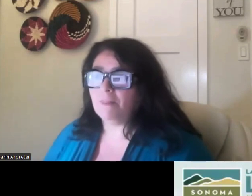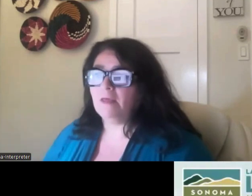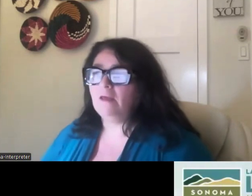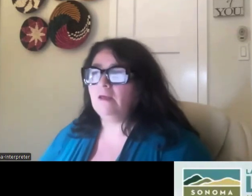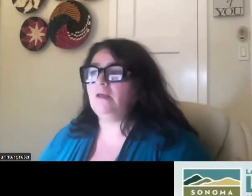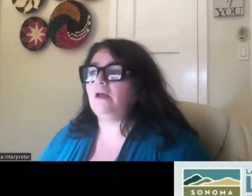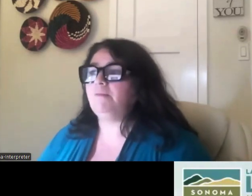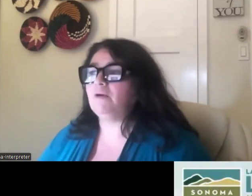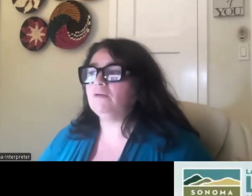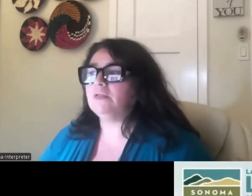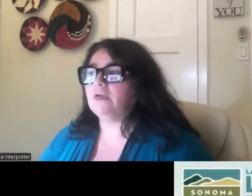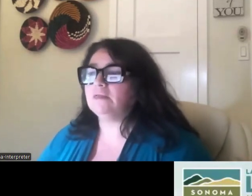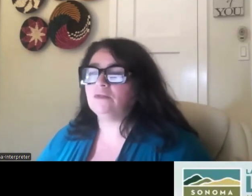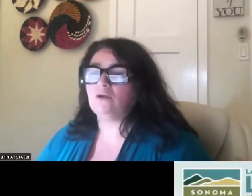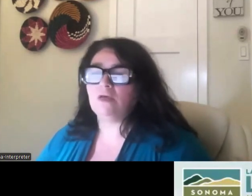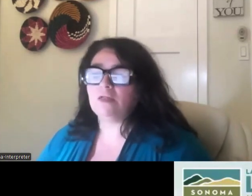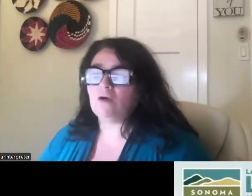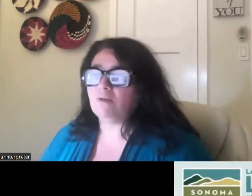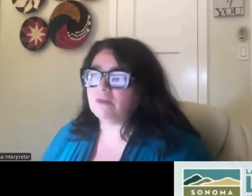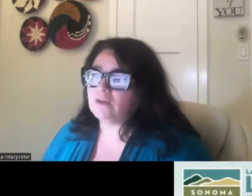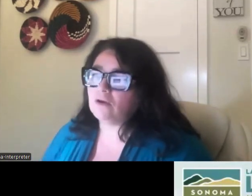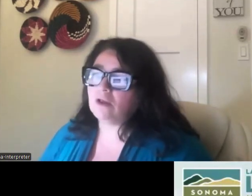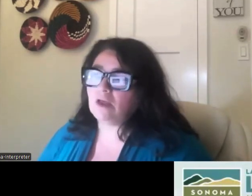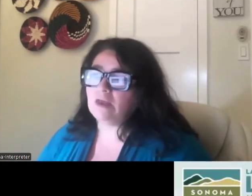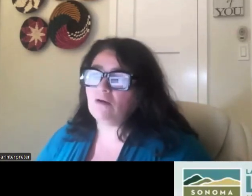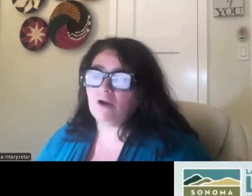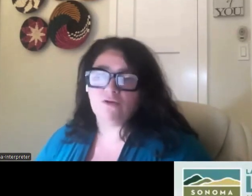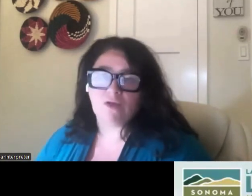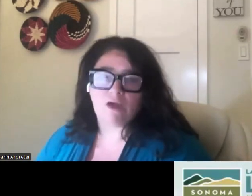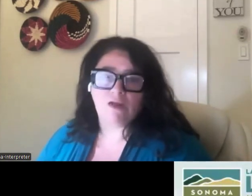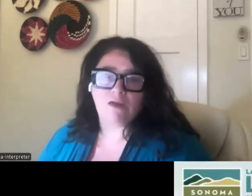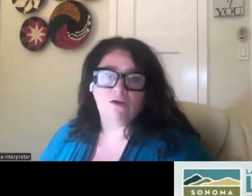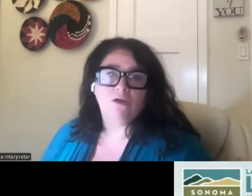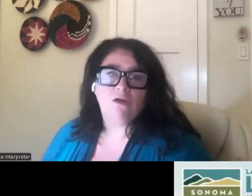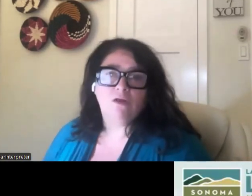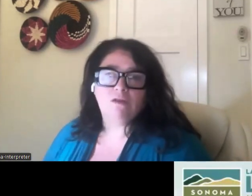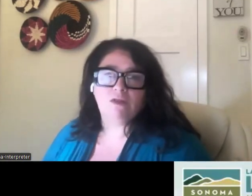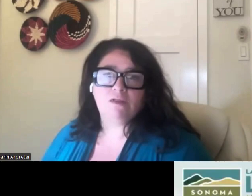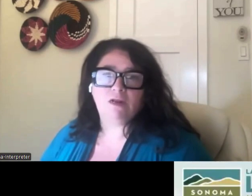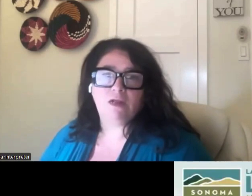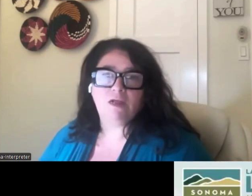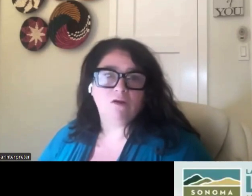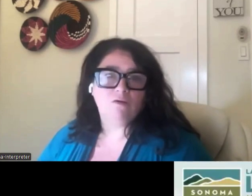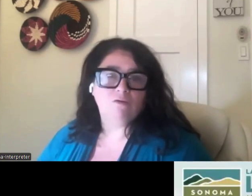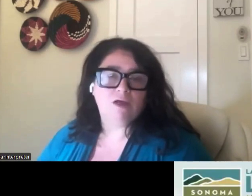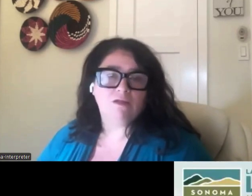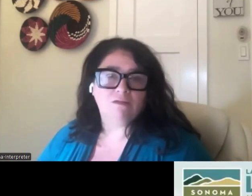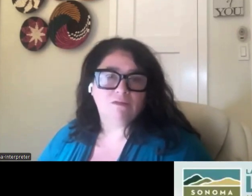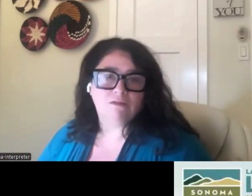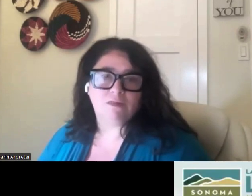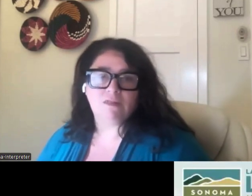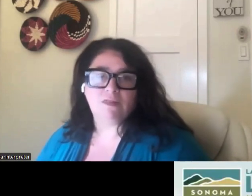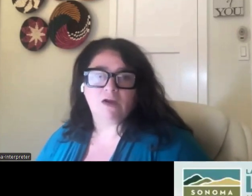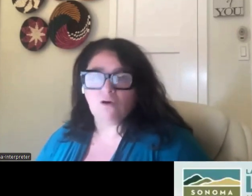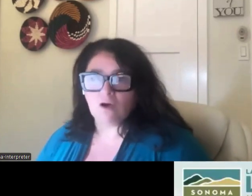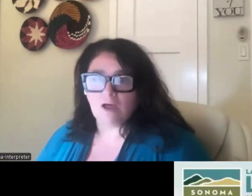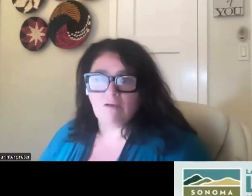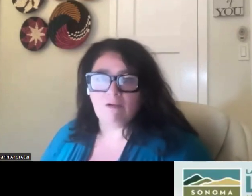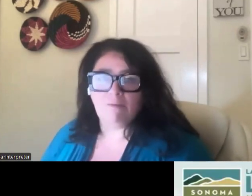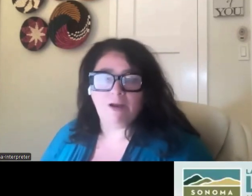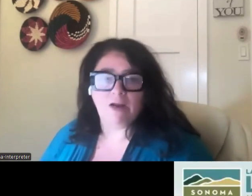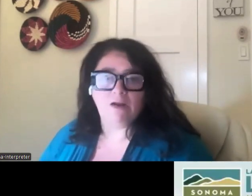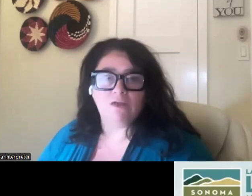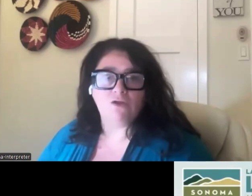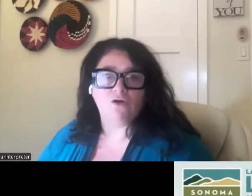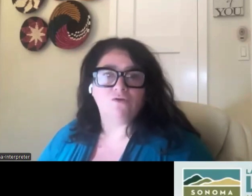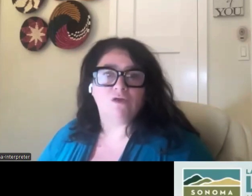there's all this conversation in LA about cutting the red tape, for these disaster survivors and rebuilding. And of course, that's critically important